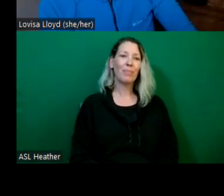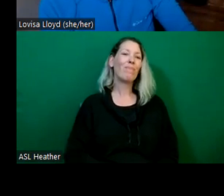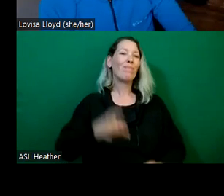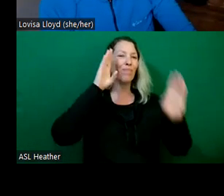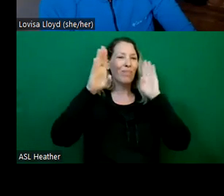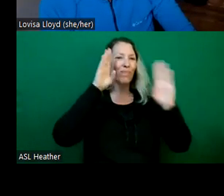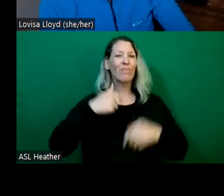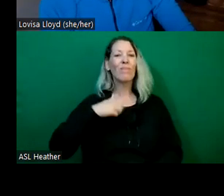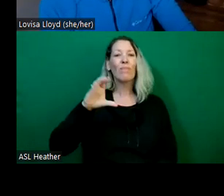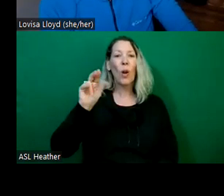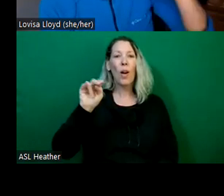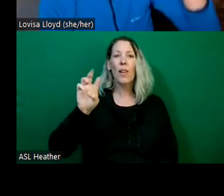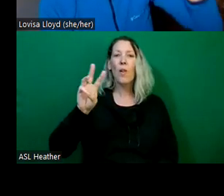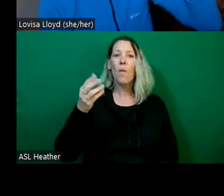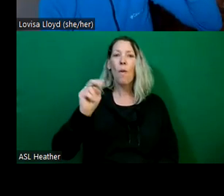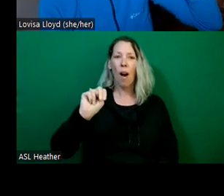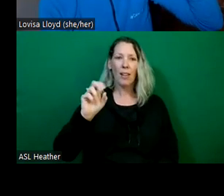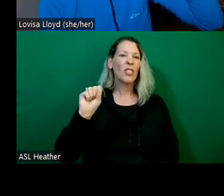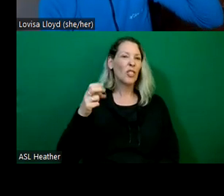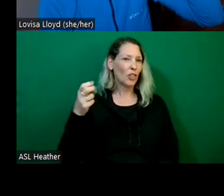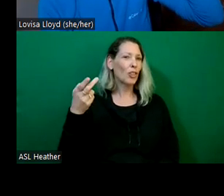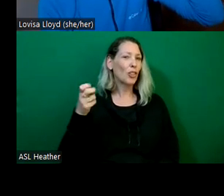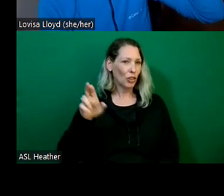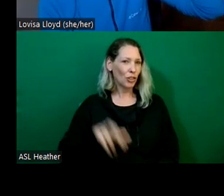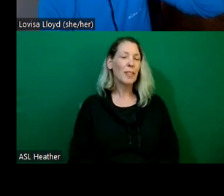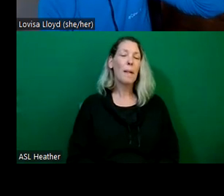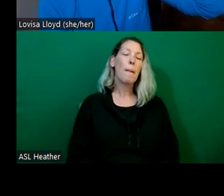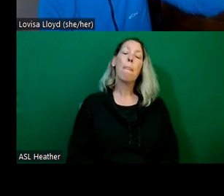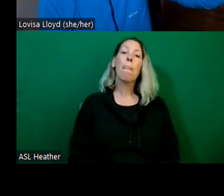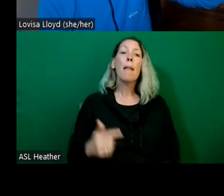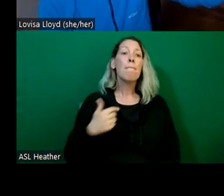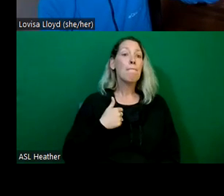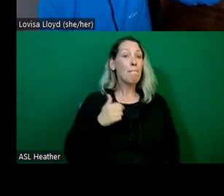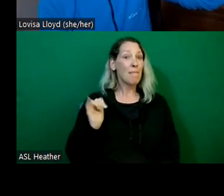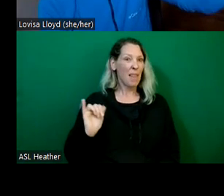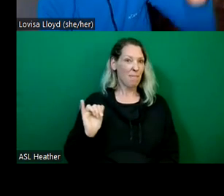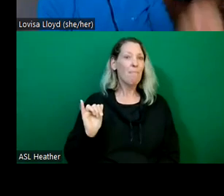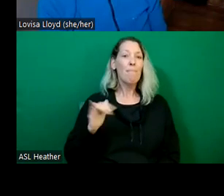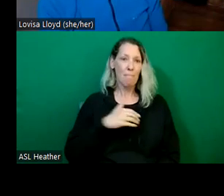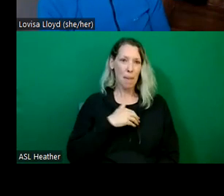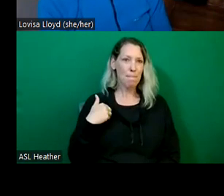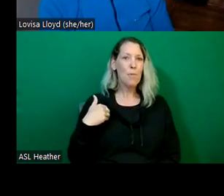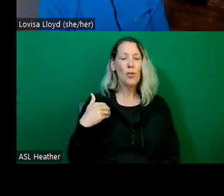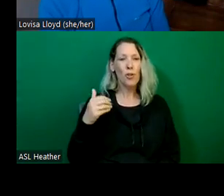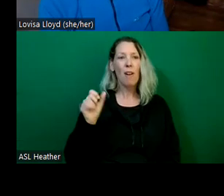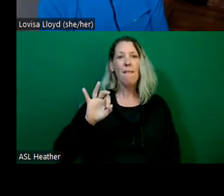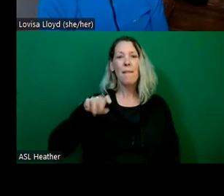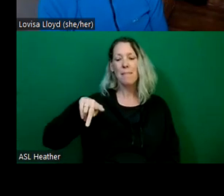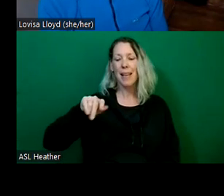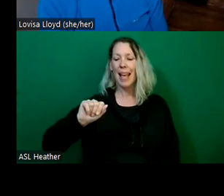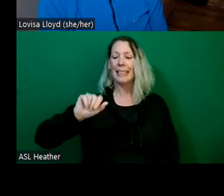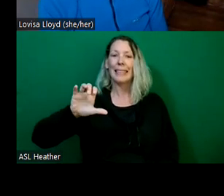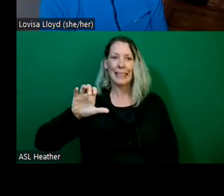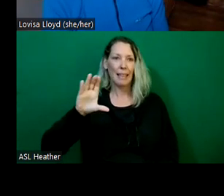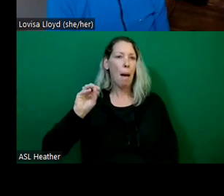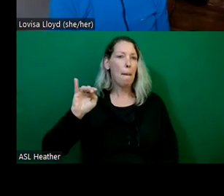Hi, I'm Connie Wan. I use she, her pronouns. I am also a member of the PAC